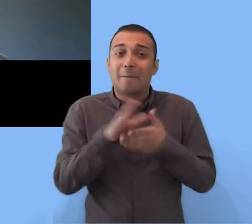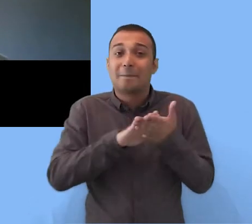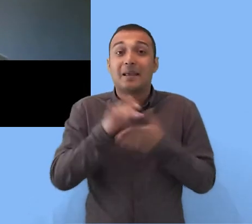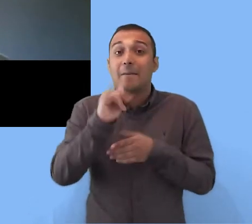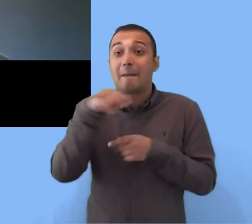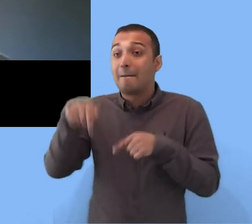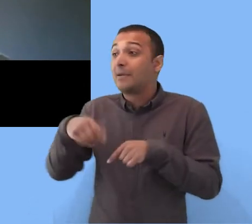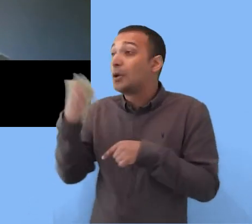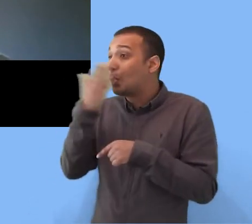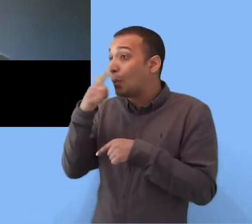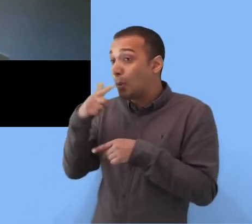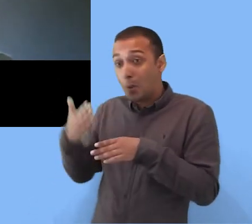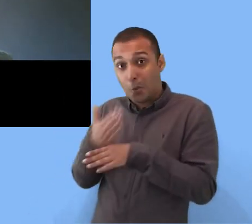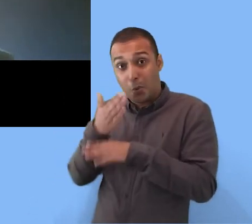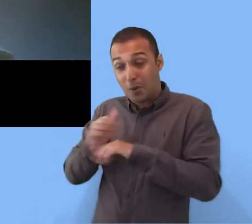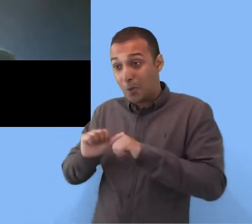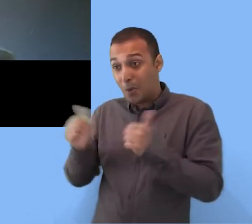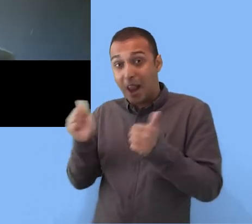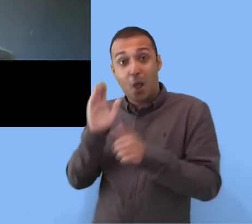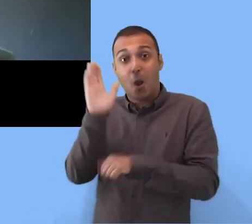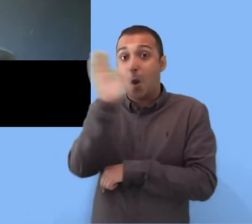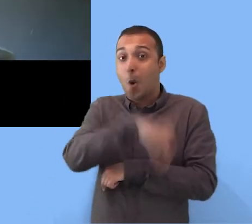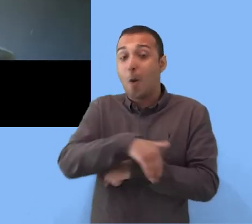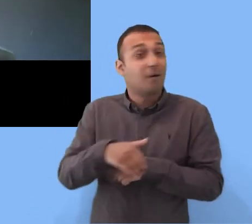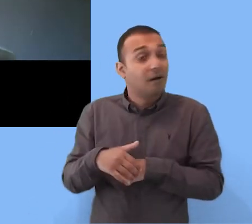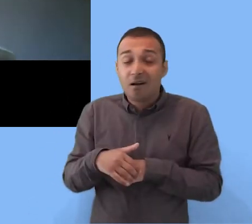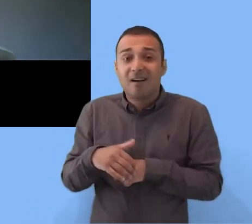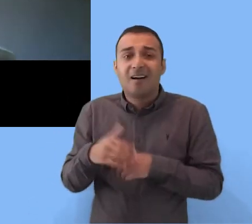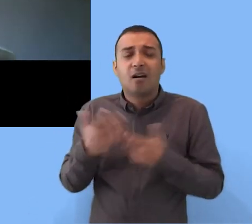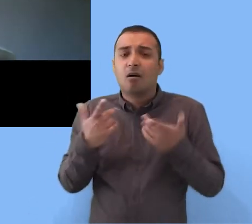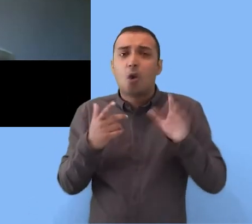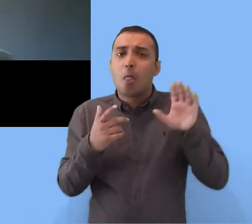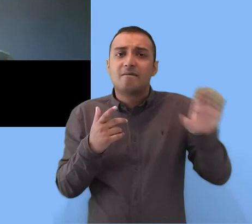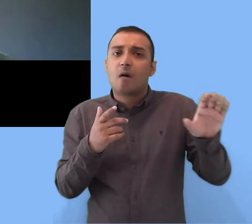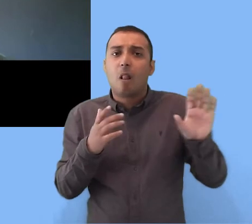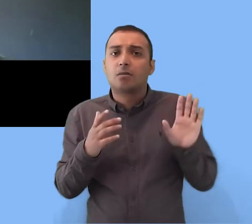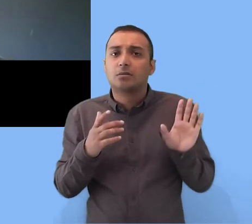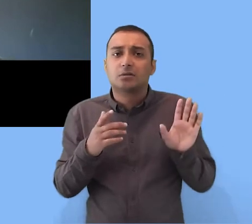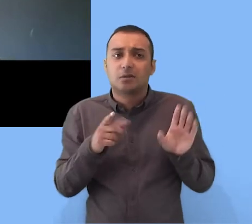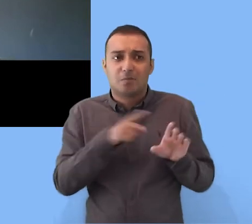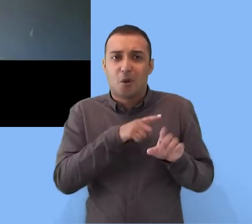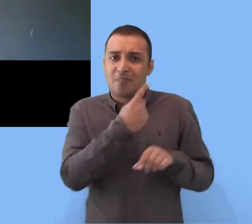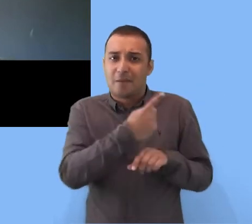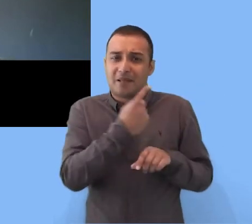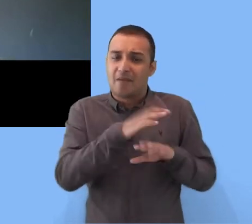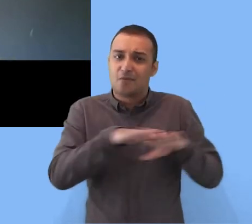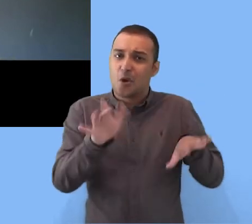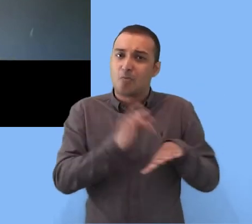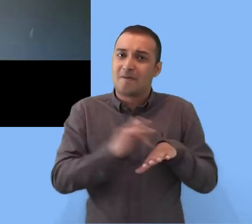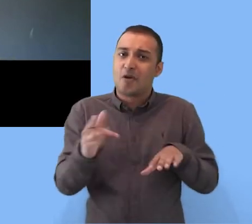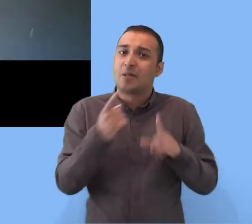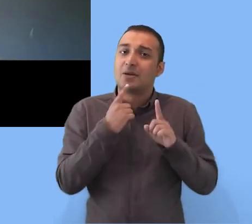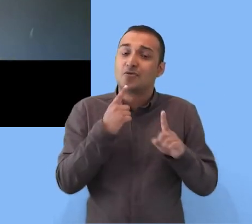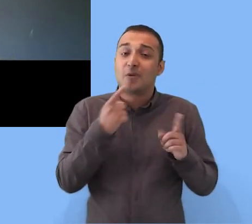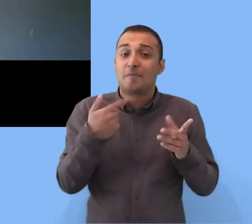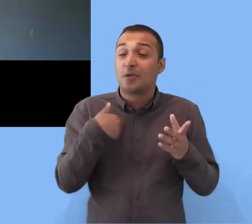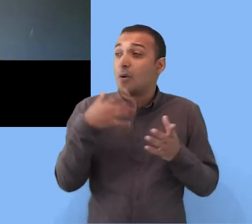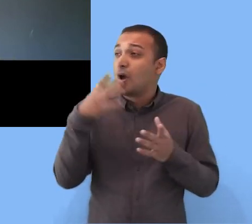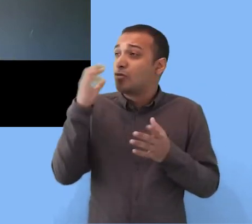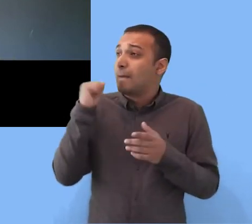at home, it's not their fault, you know. So when I was doing the Zoom sessions with my class, my class of 9,